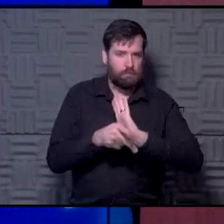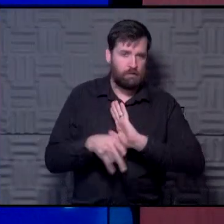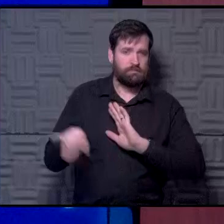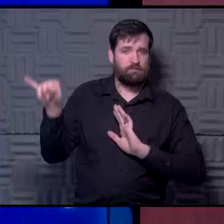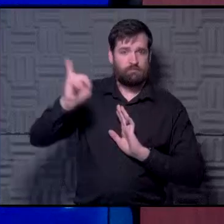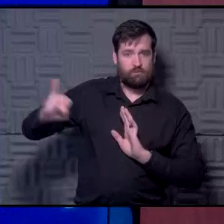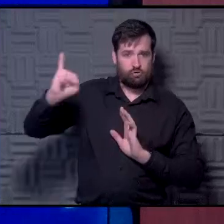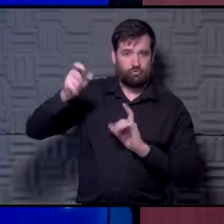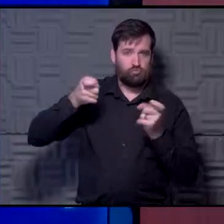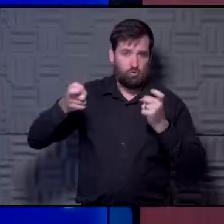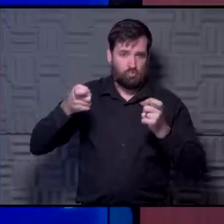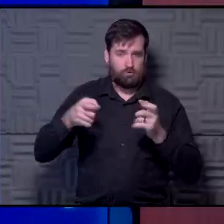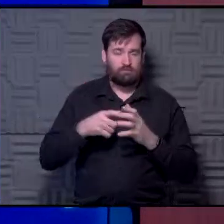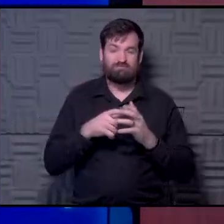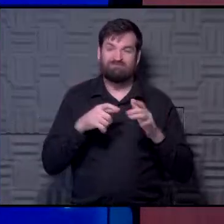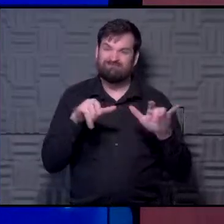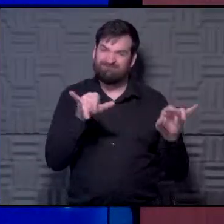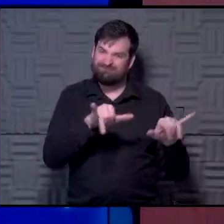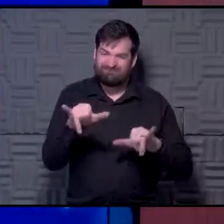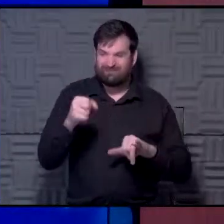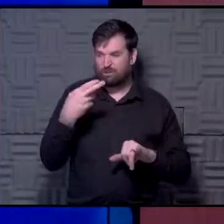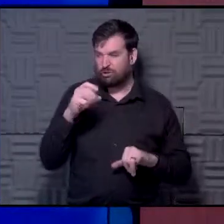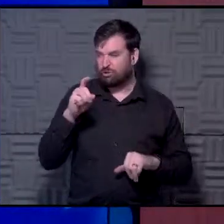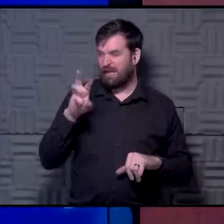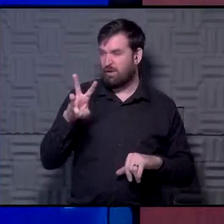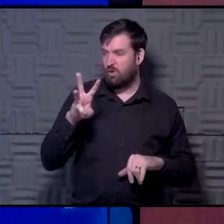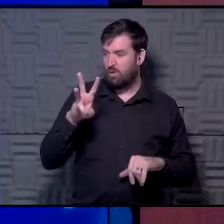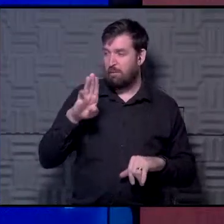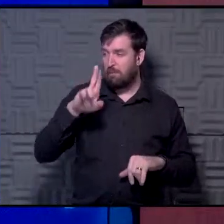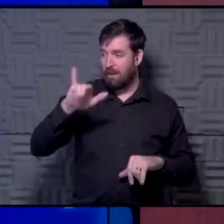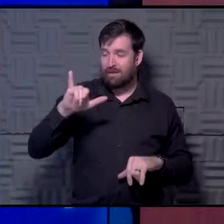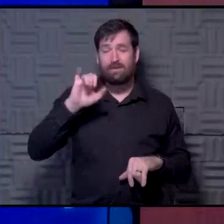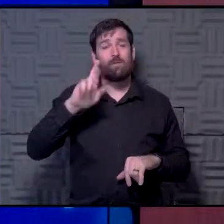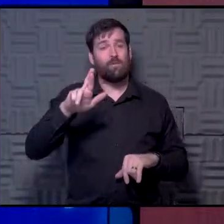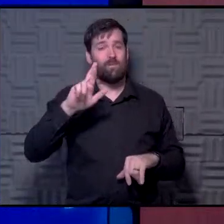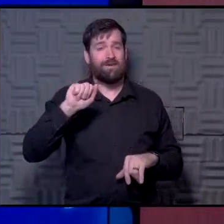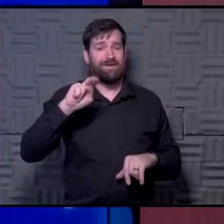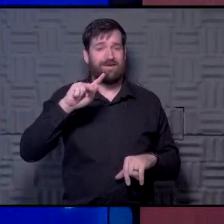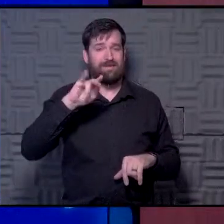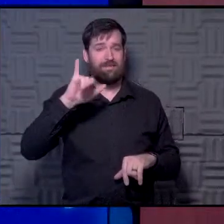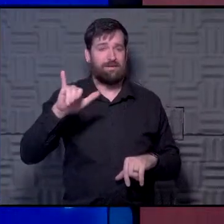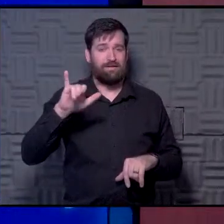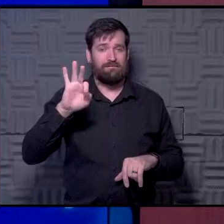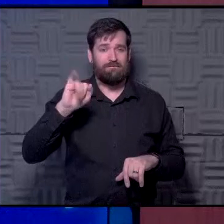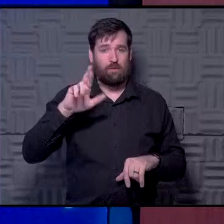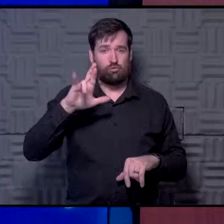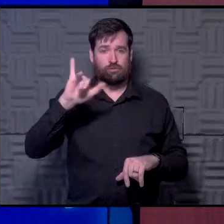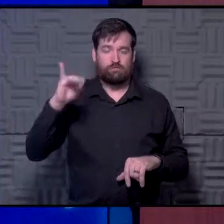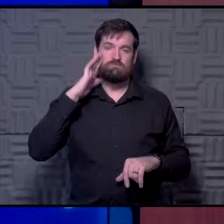infection control, like a good shadow buddy or like Anthony Fauci. We know